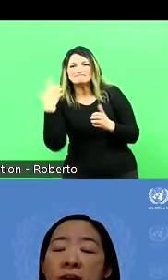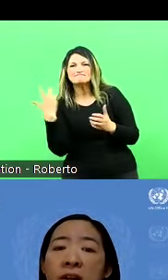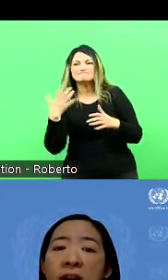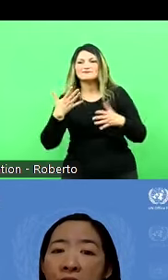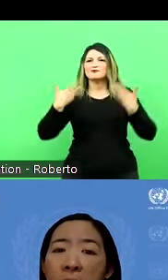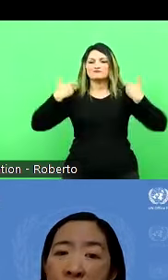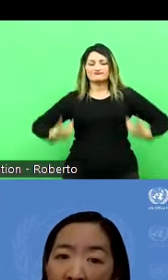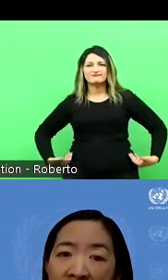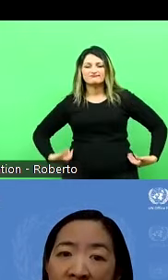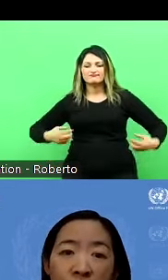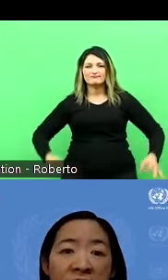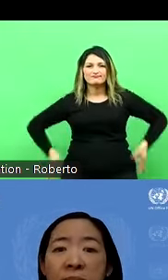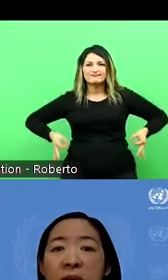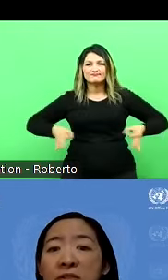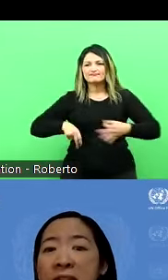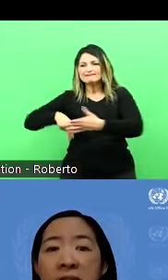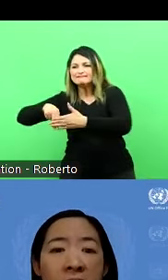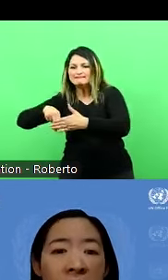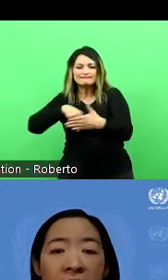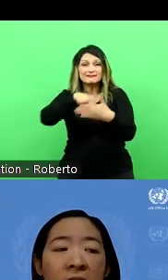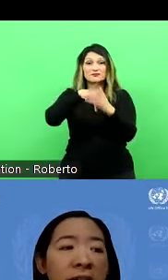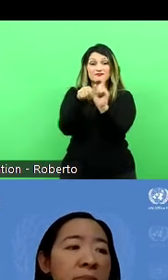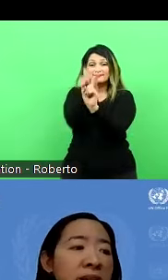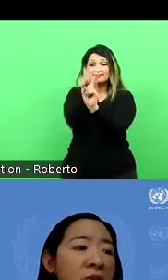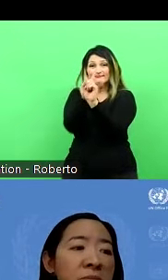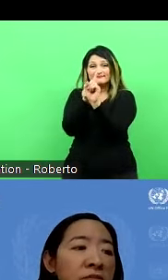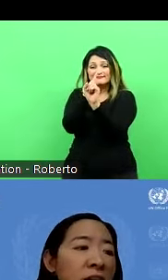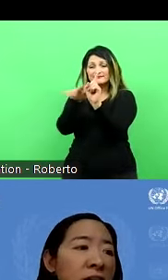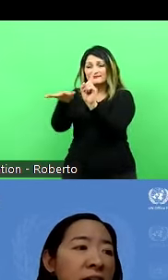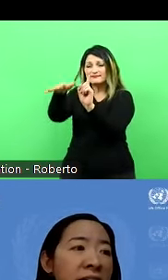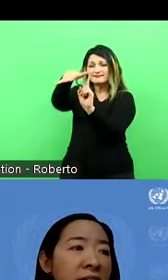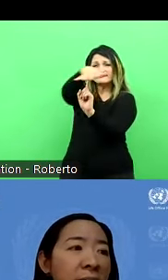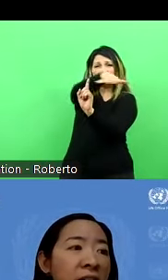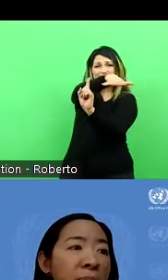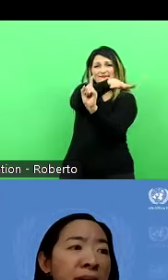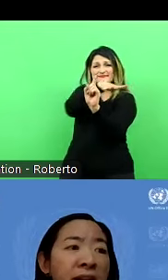of the environmental barriers, which can be physical, can be in terms of the